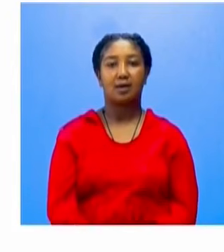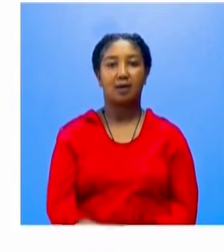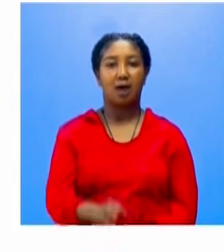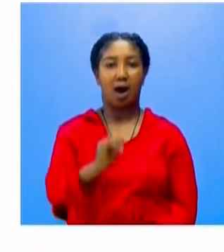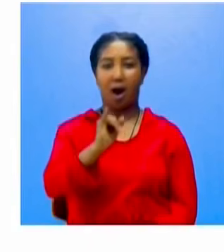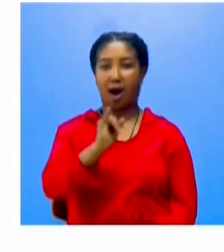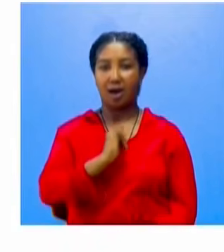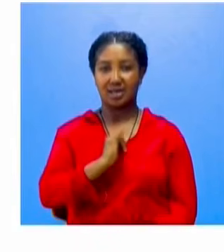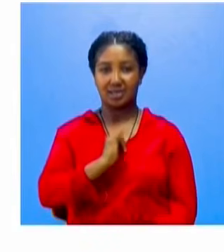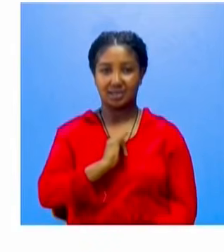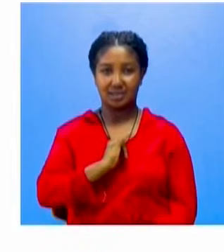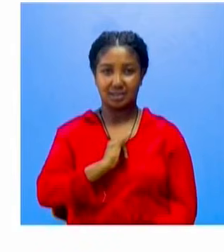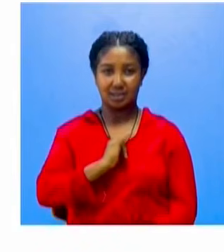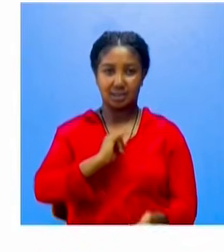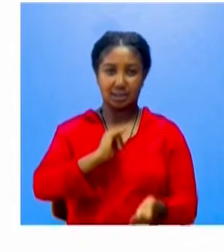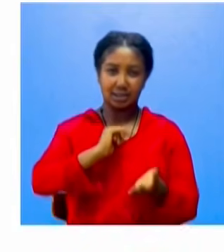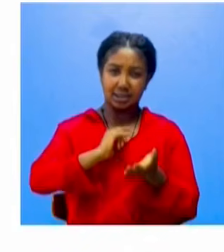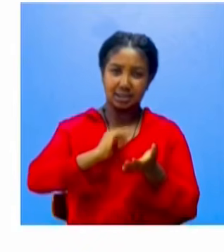I